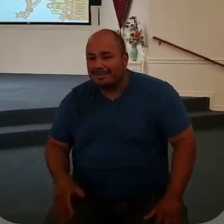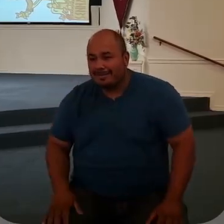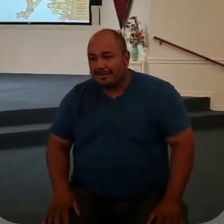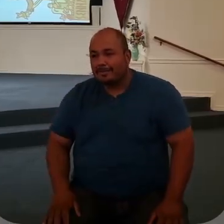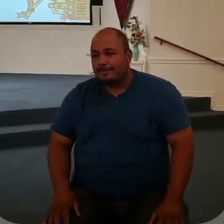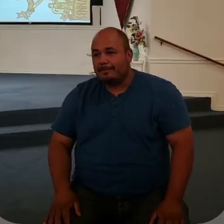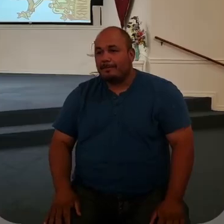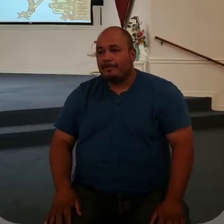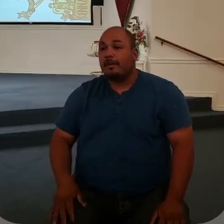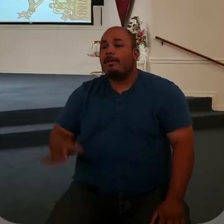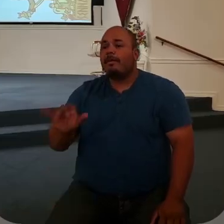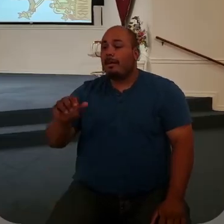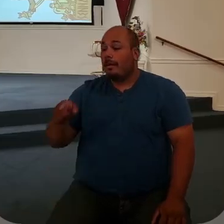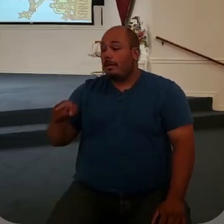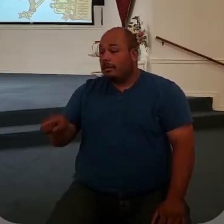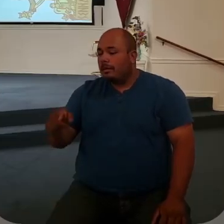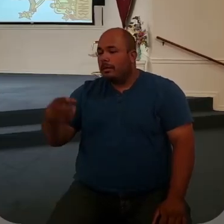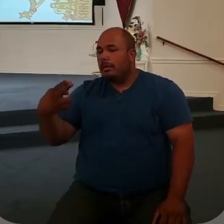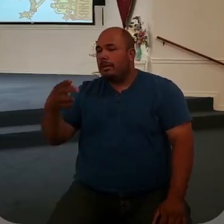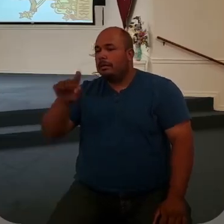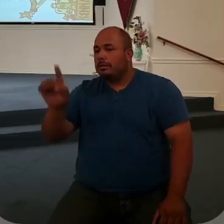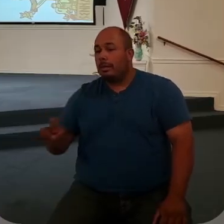faith, we pray.